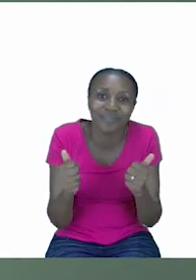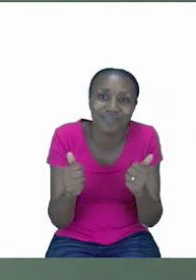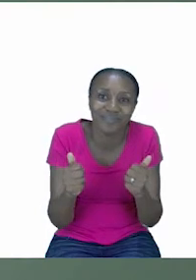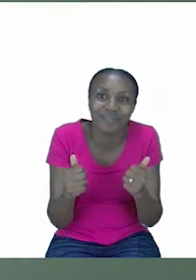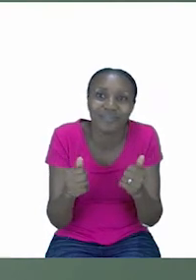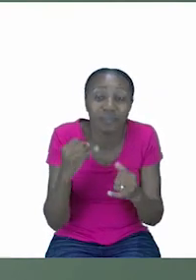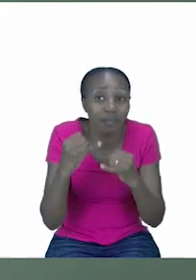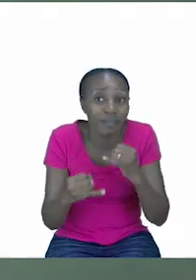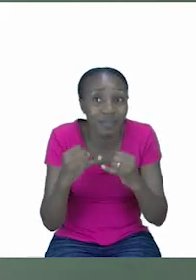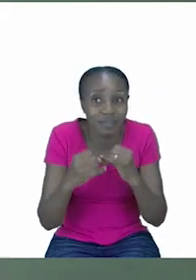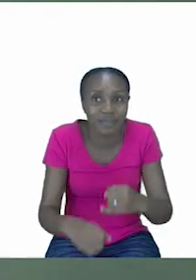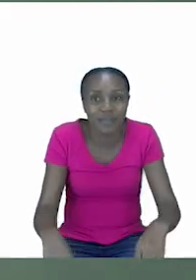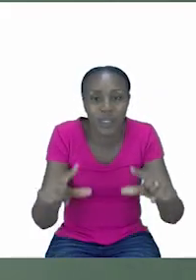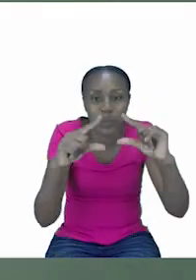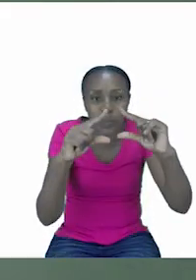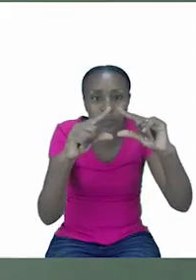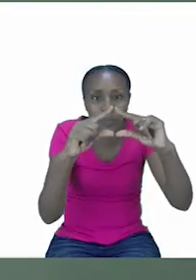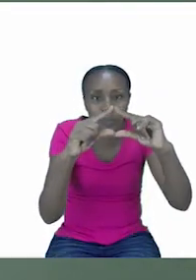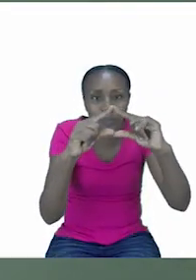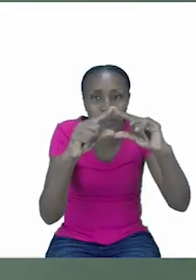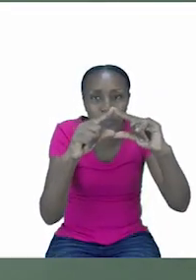have is a